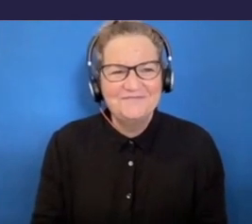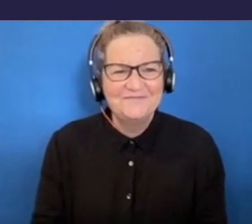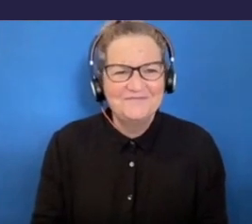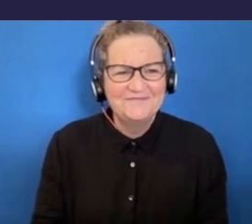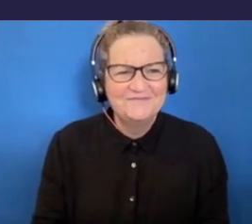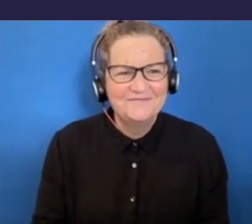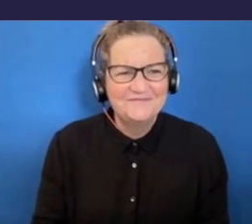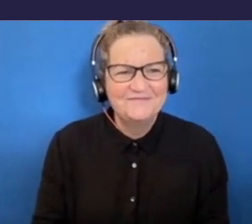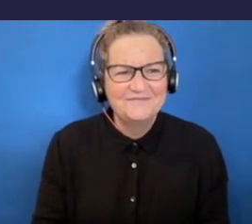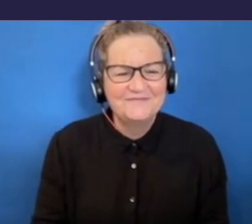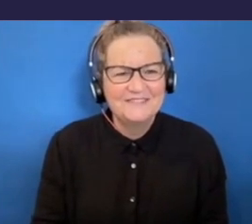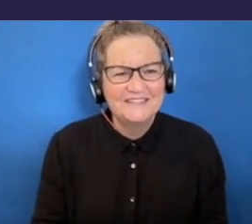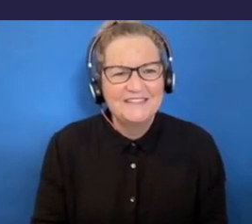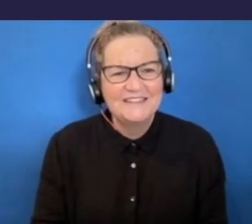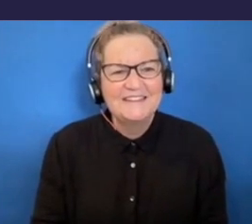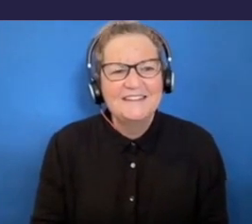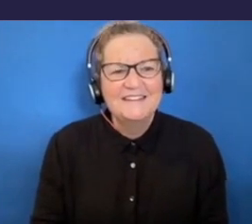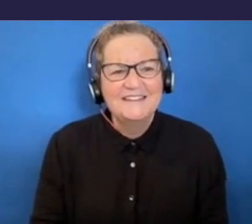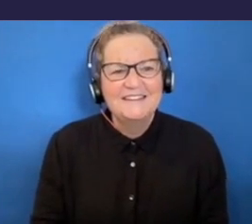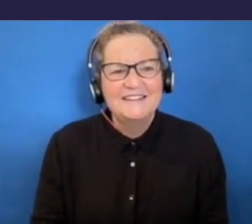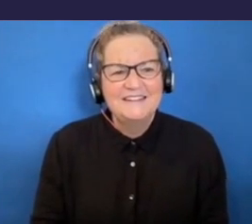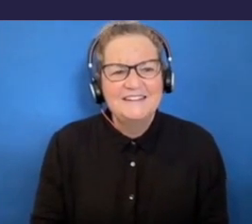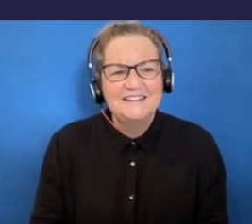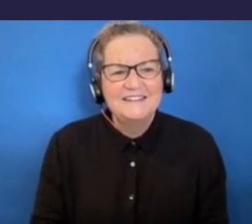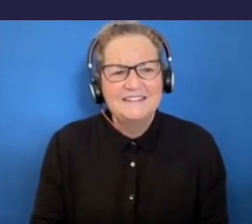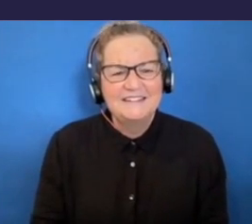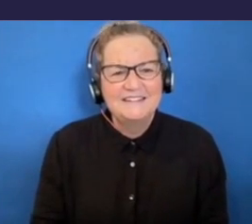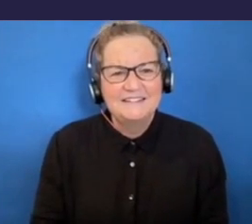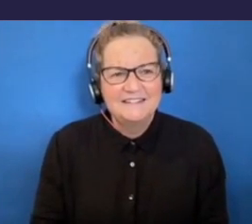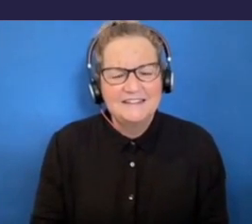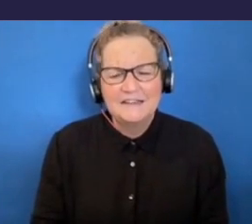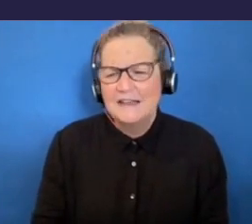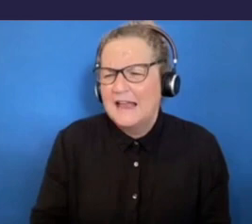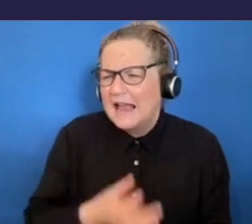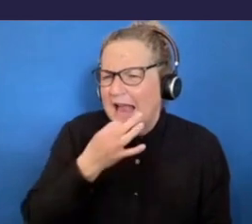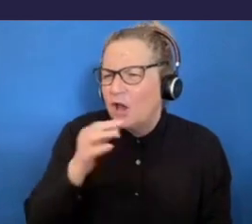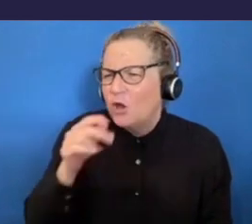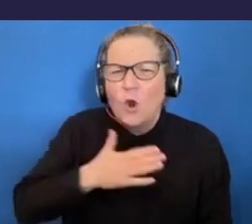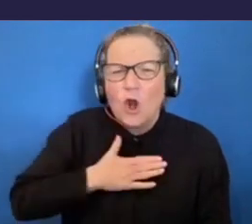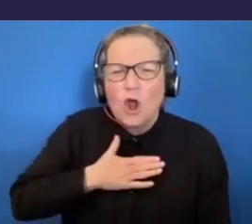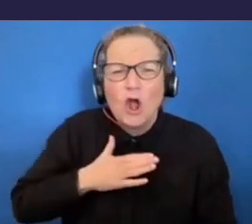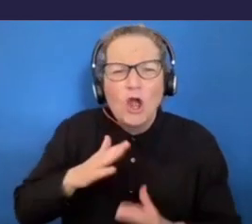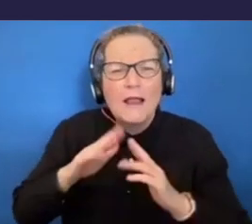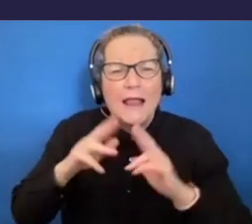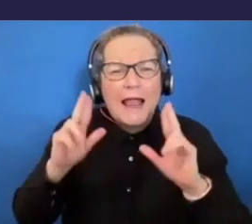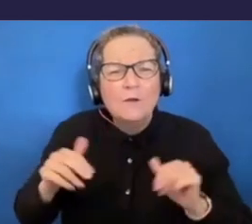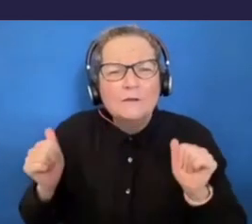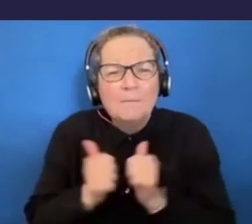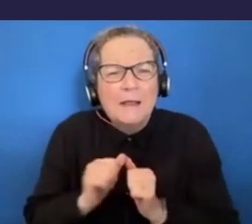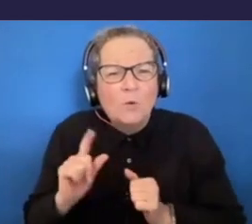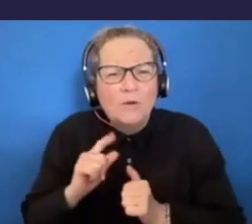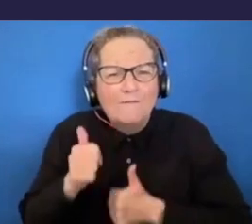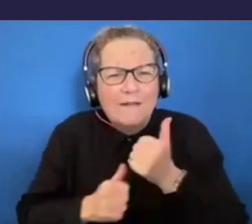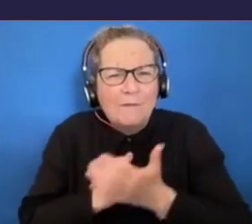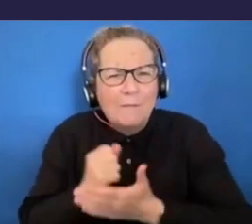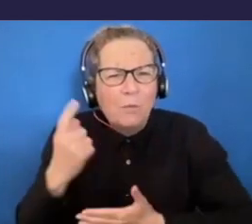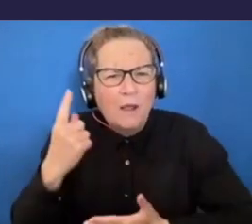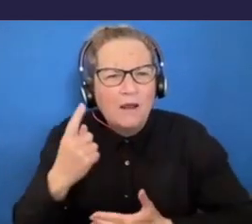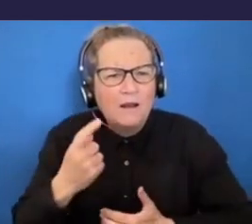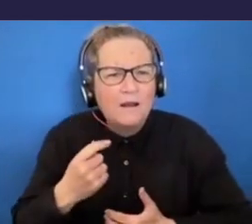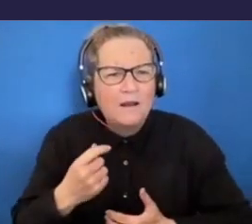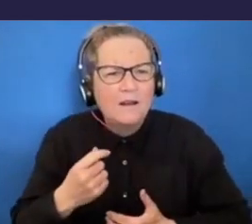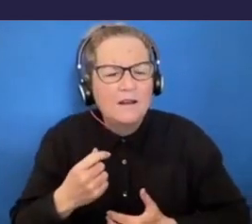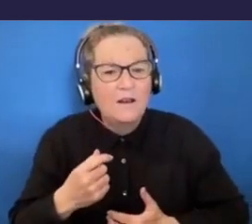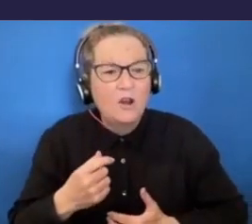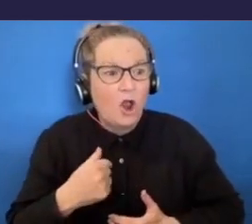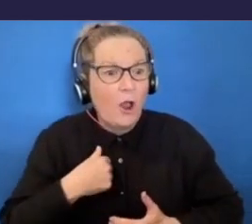on. What's your favourite thing about having housemates, Jess? The Bible. We go to the